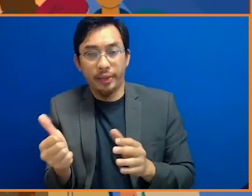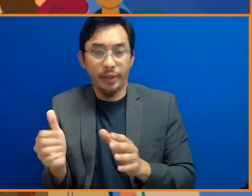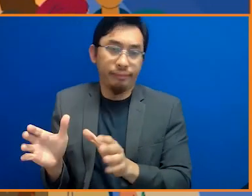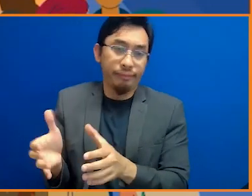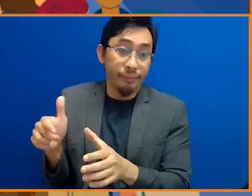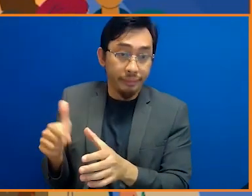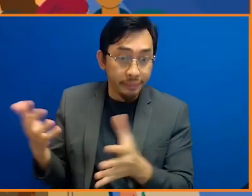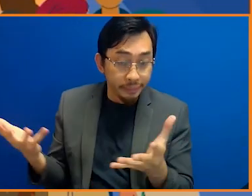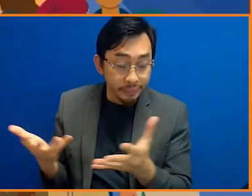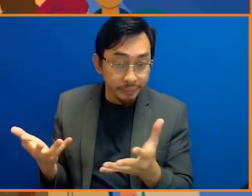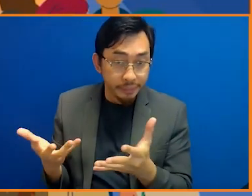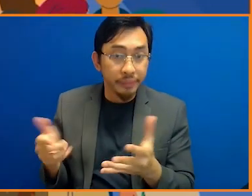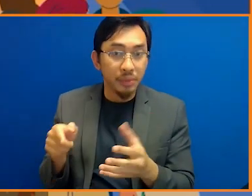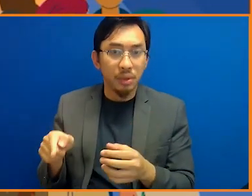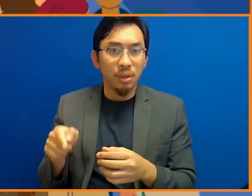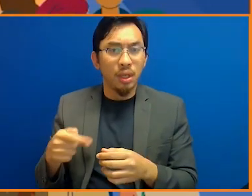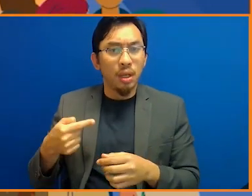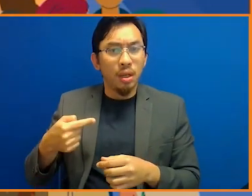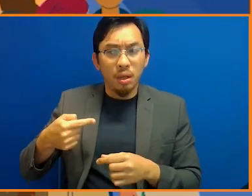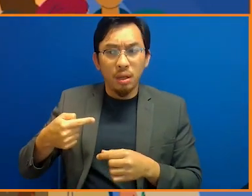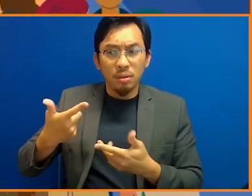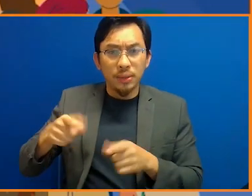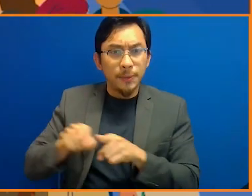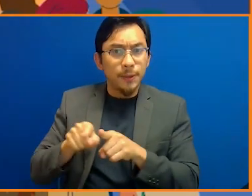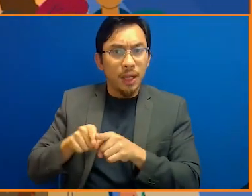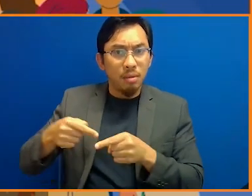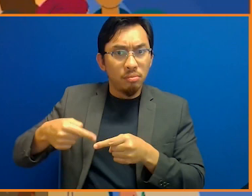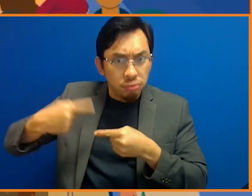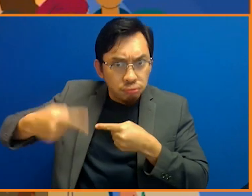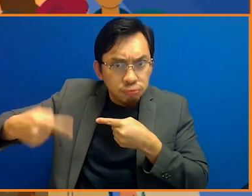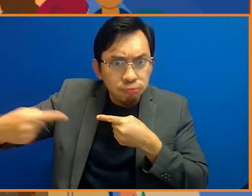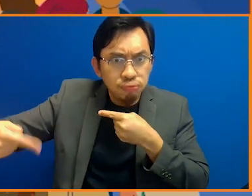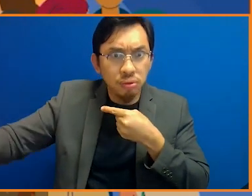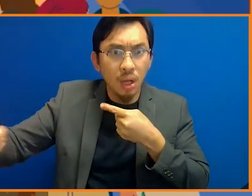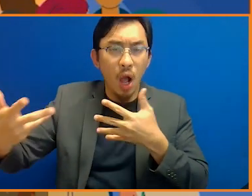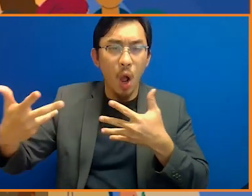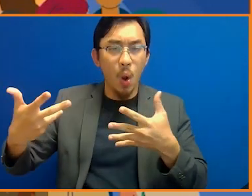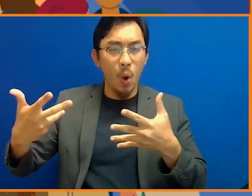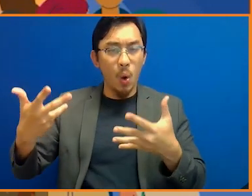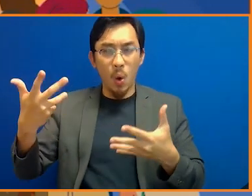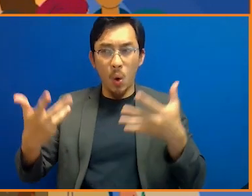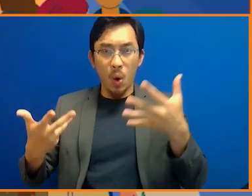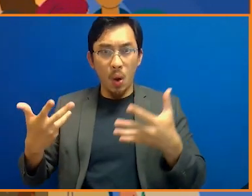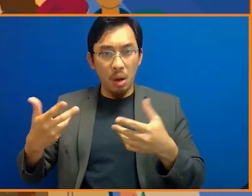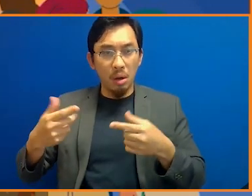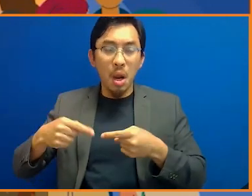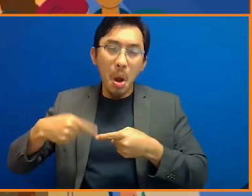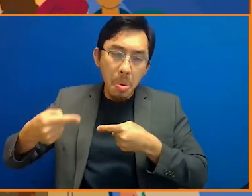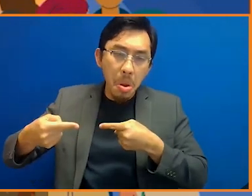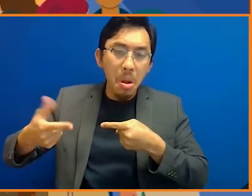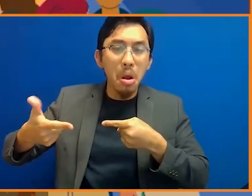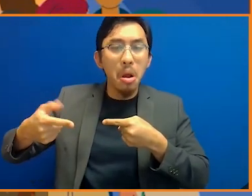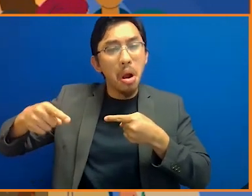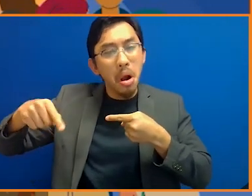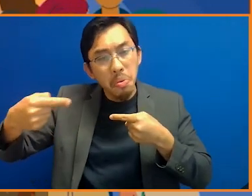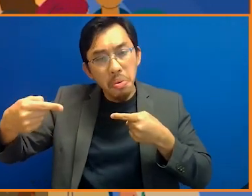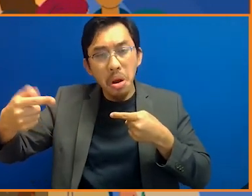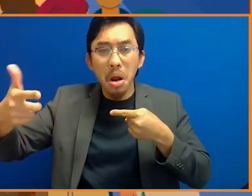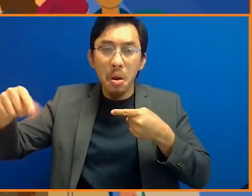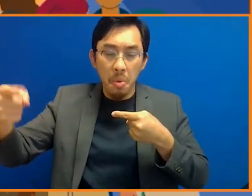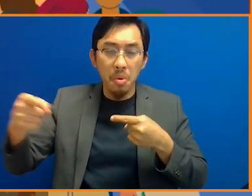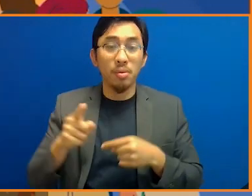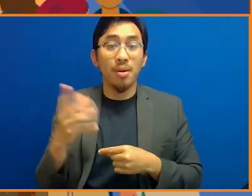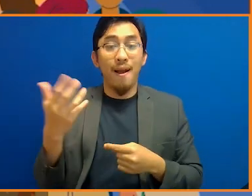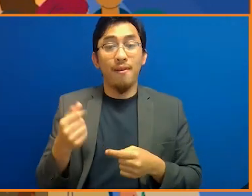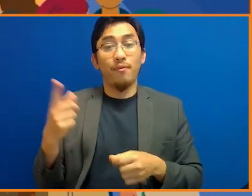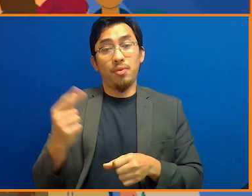also on the other side, if we talk about the frequency or how frequent tsunami could happen. For example,